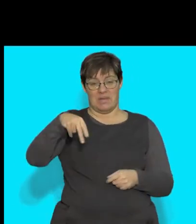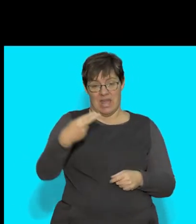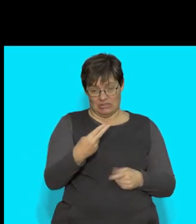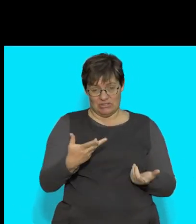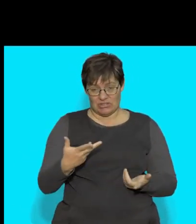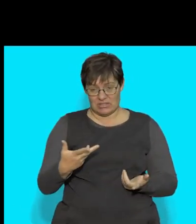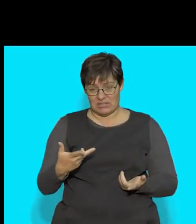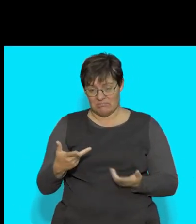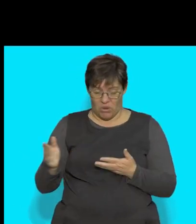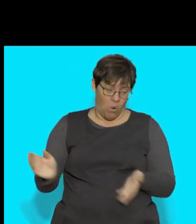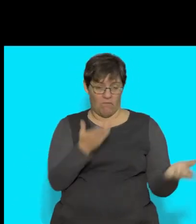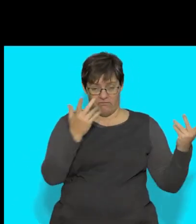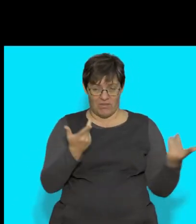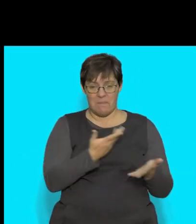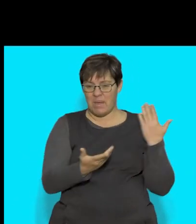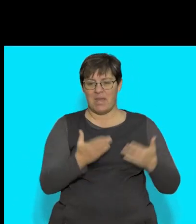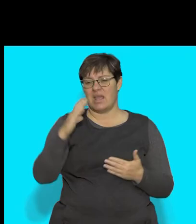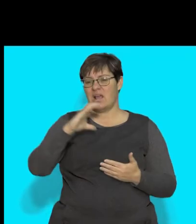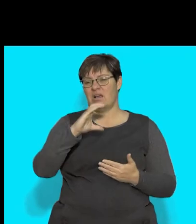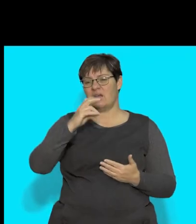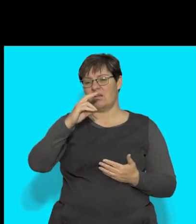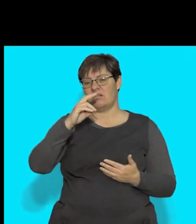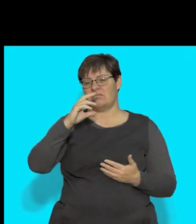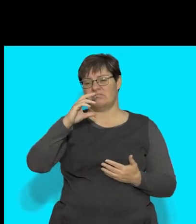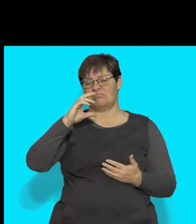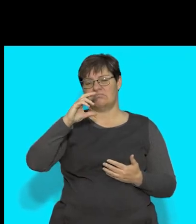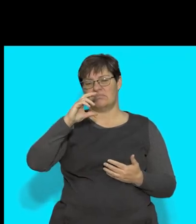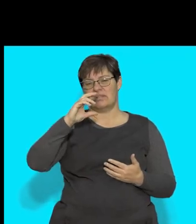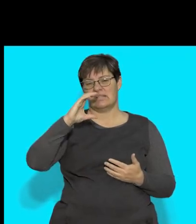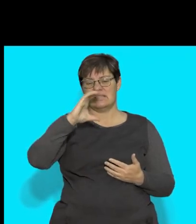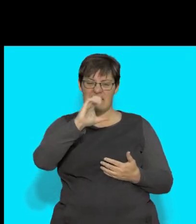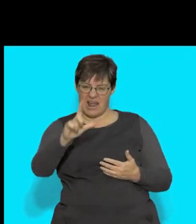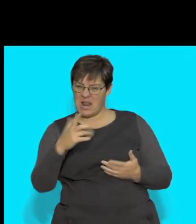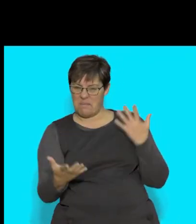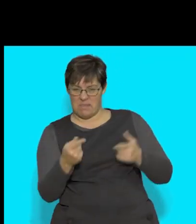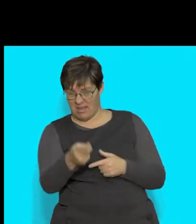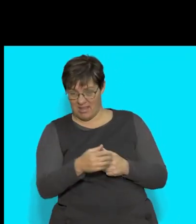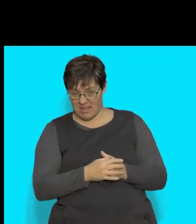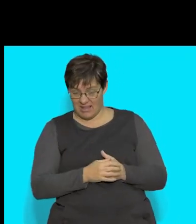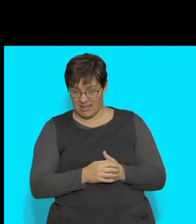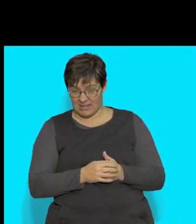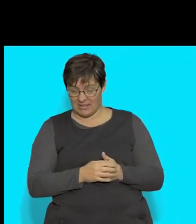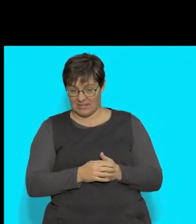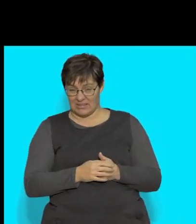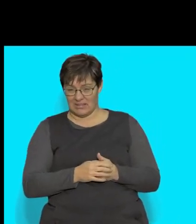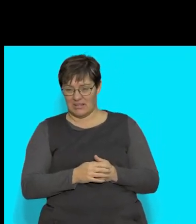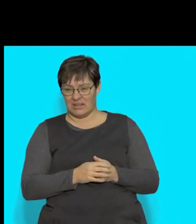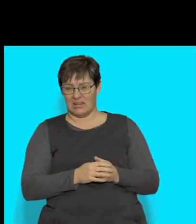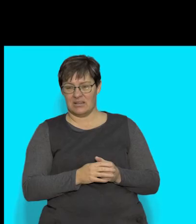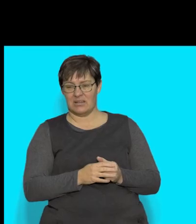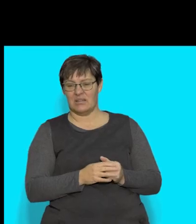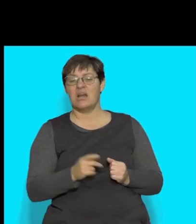pH, and maybe even some chloride. Right, but what we find over there is, what do? We